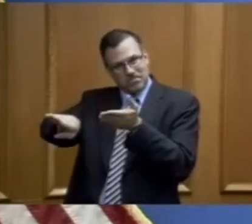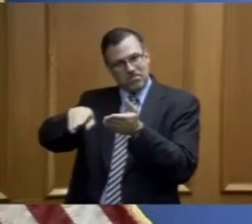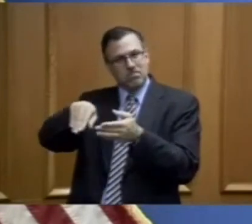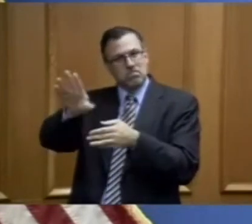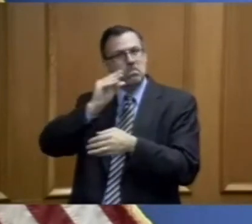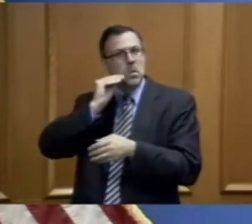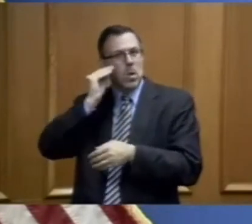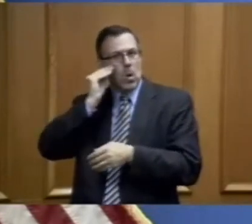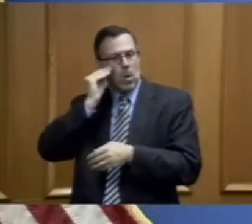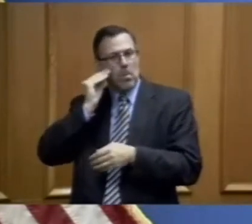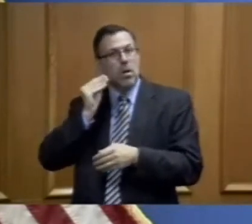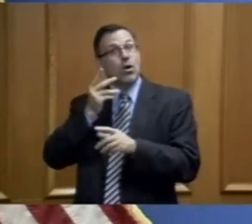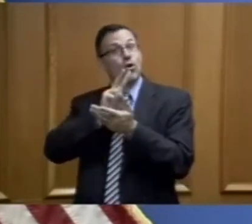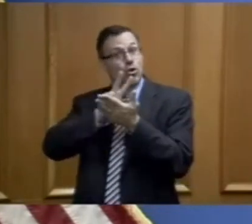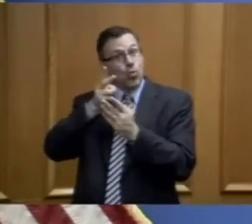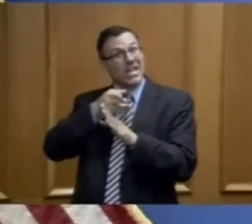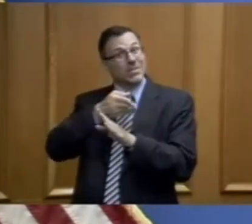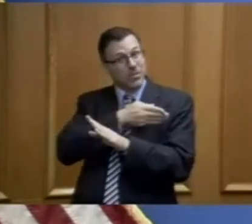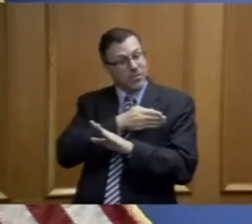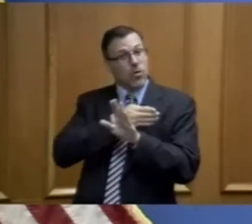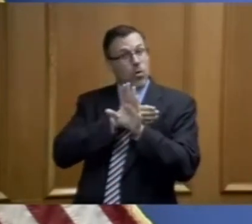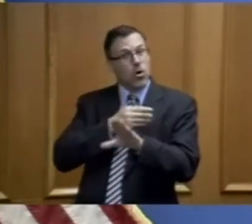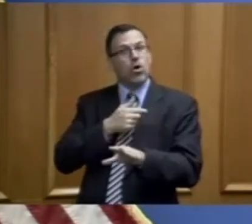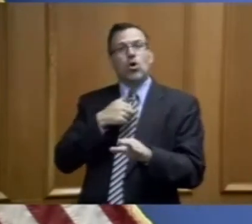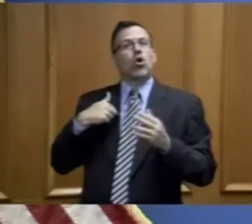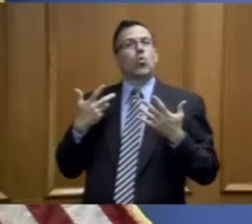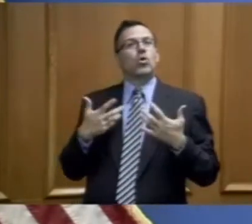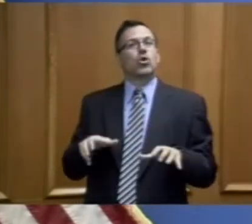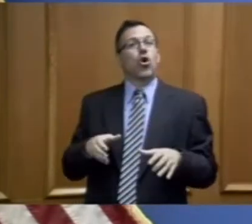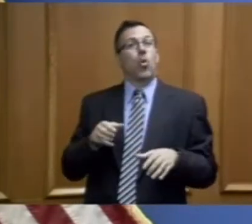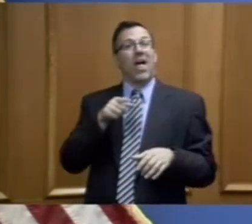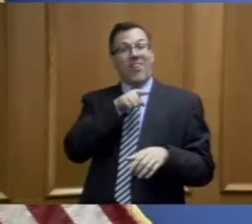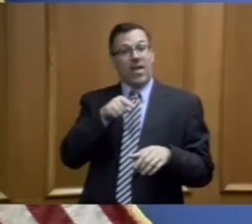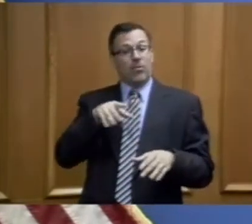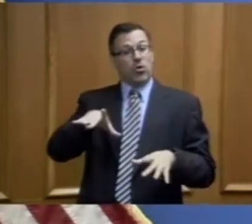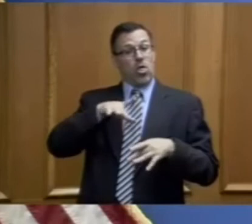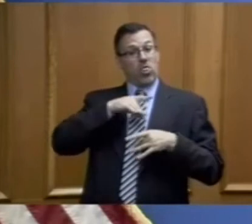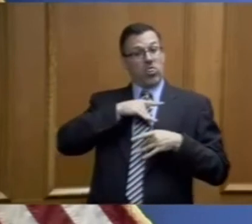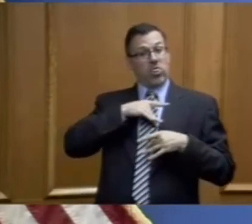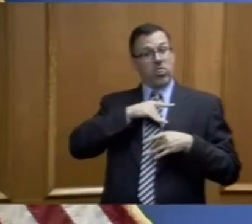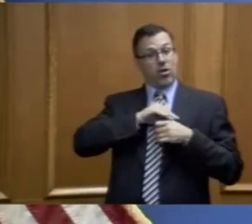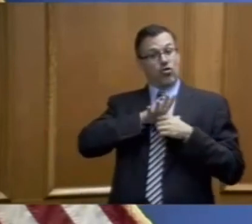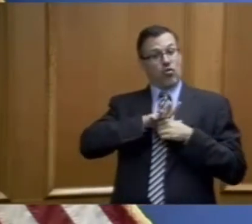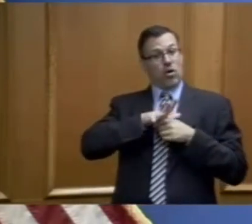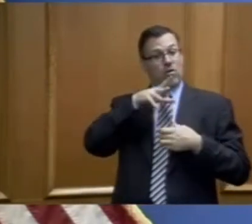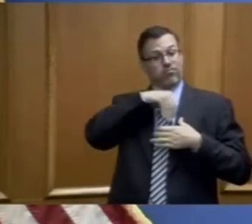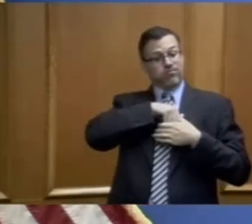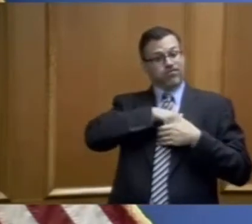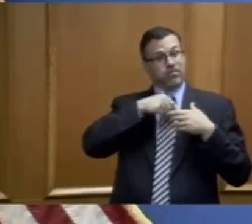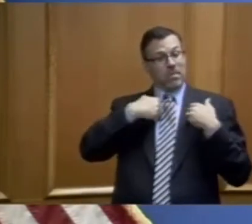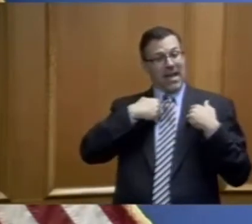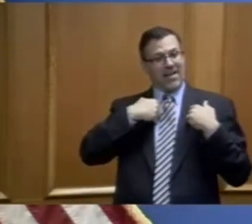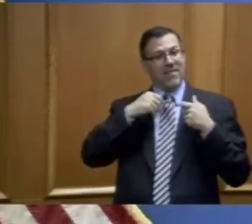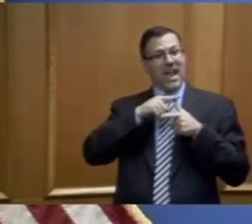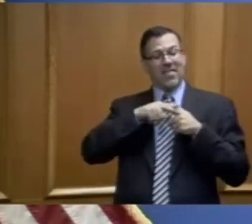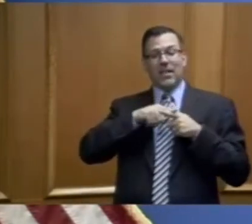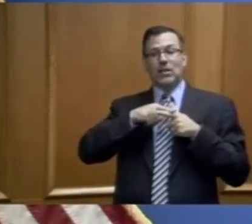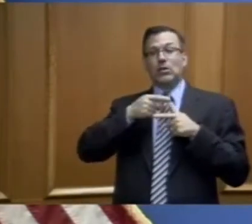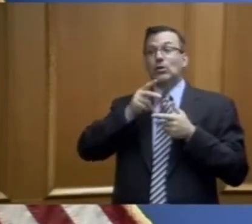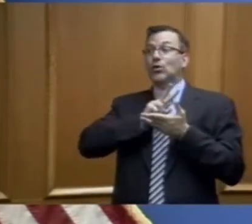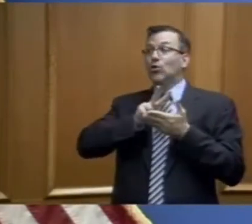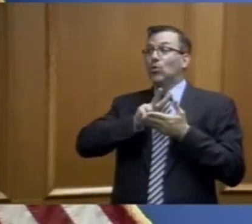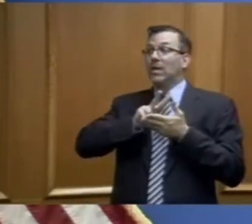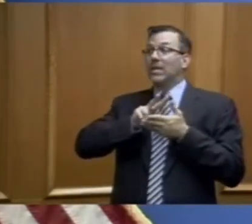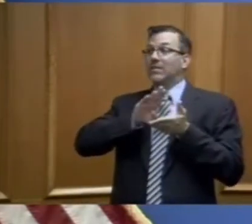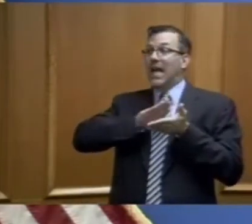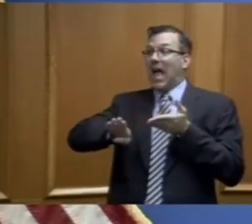we want to know their status so we don't inadvertently introduce that into the community and taking steps to make sure we protect our communities when those